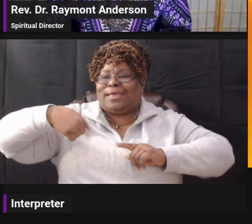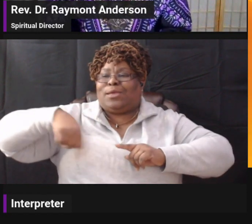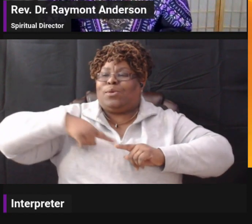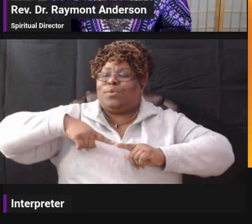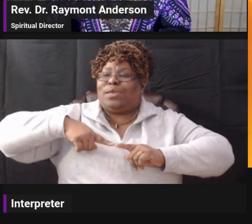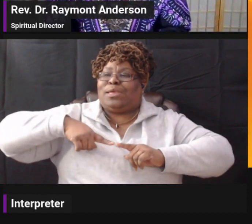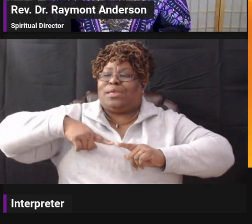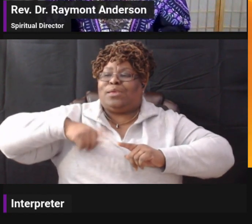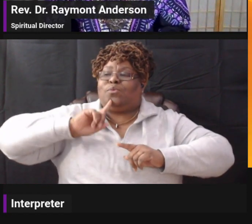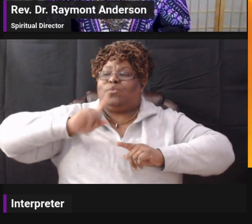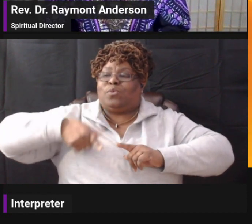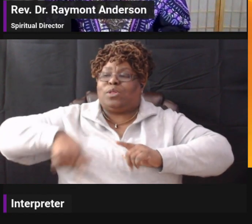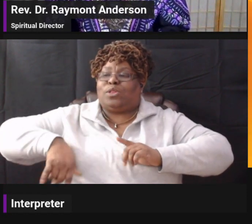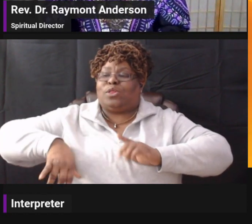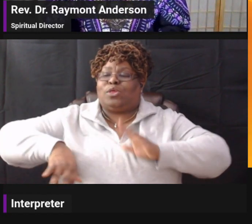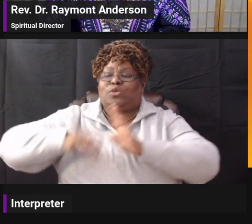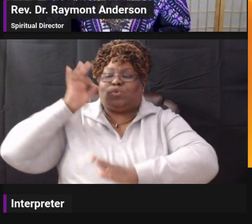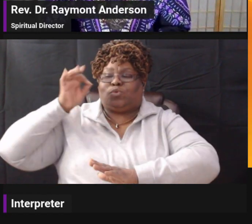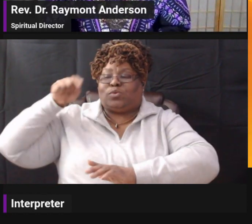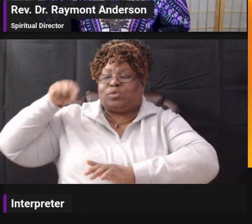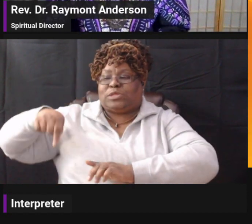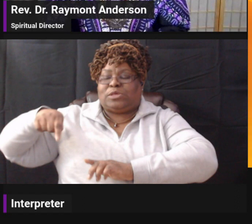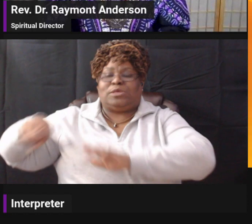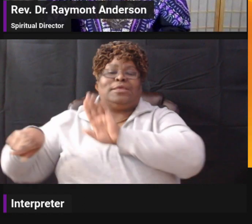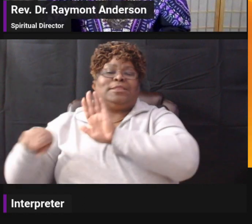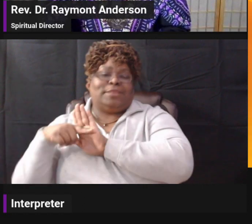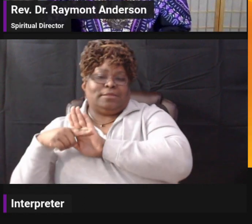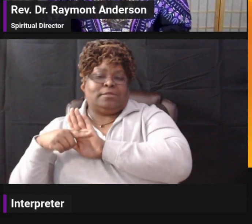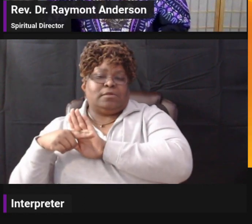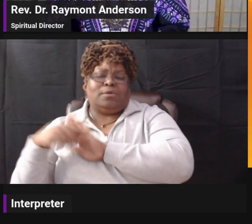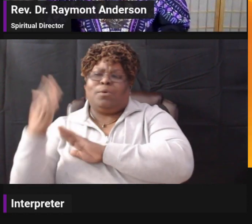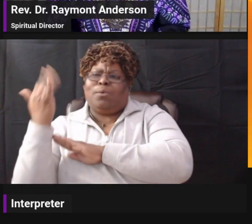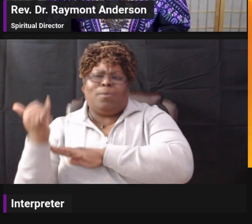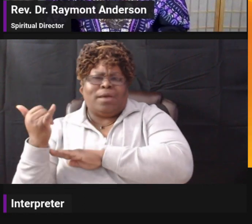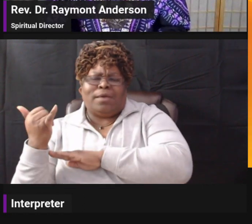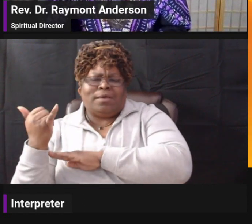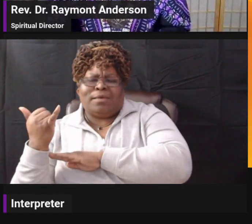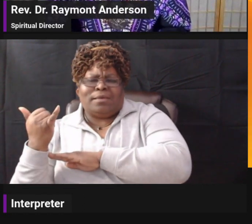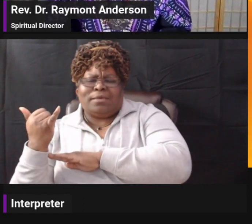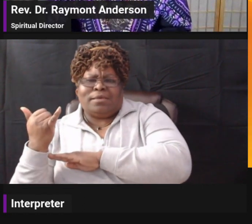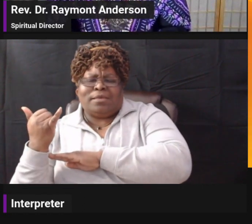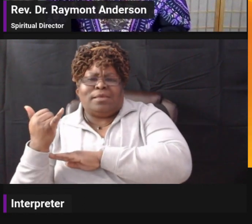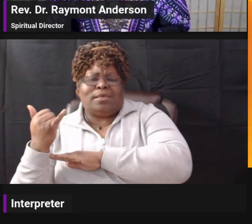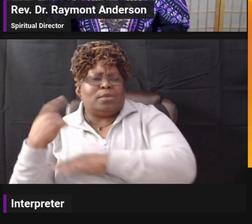many ways, we choose what's life-denying or non-life-affirming.